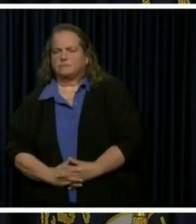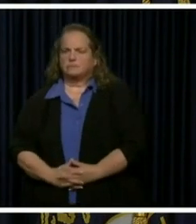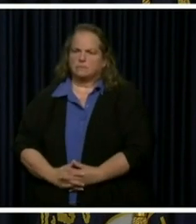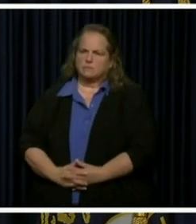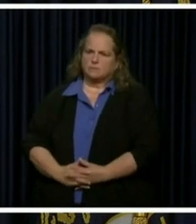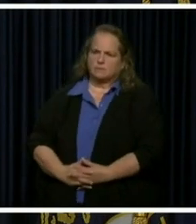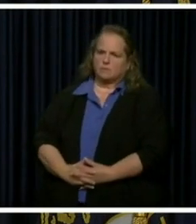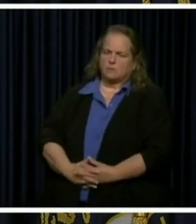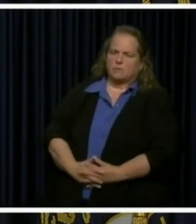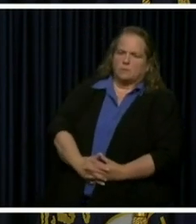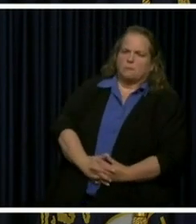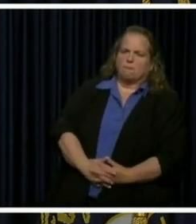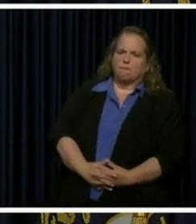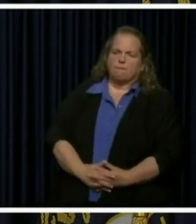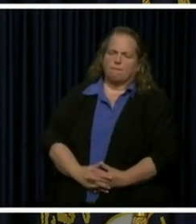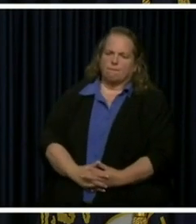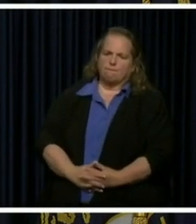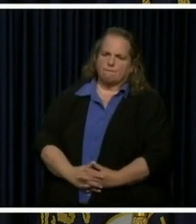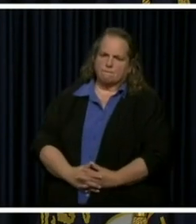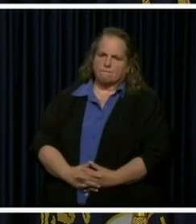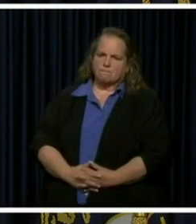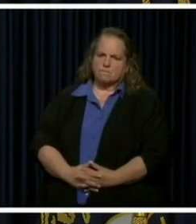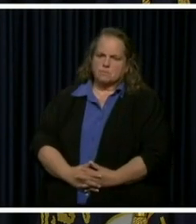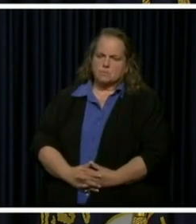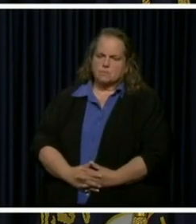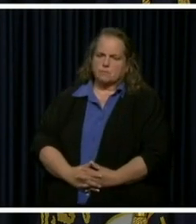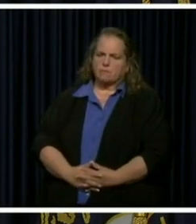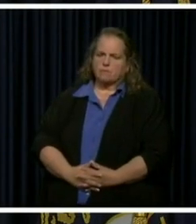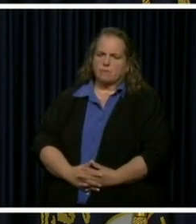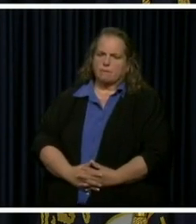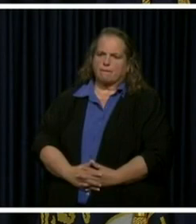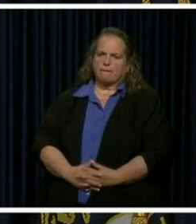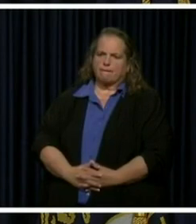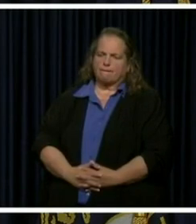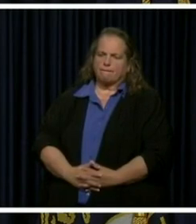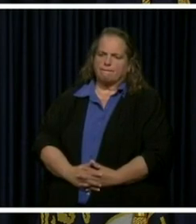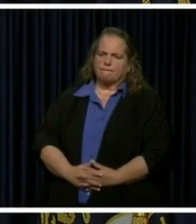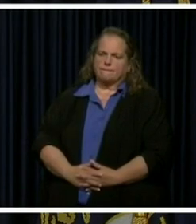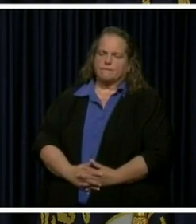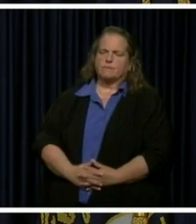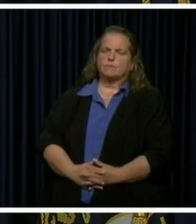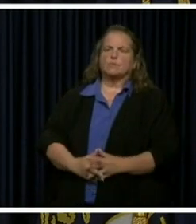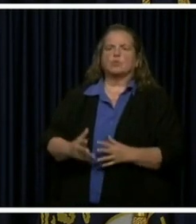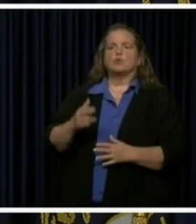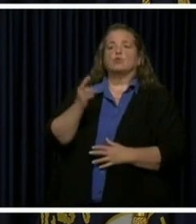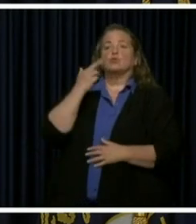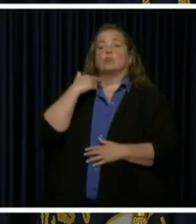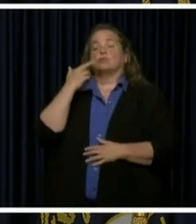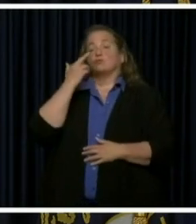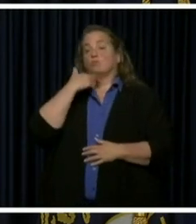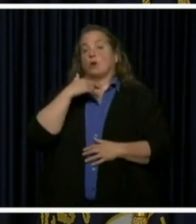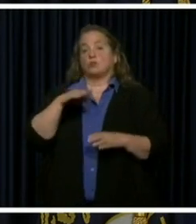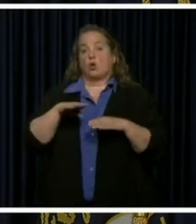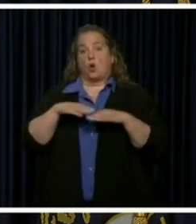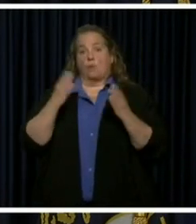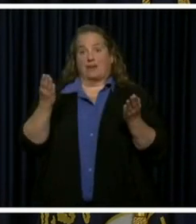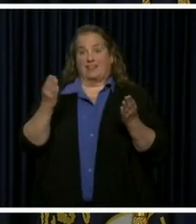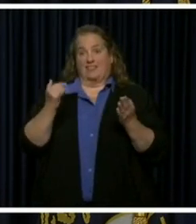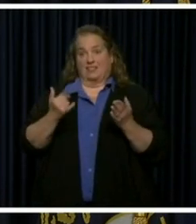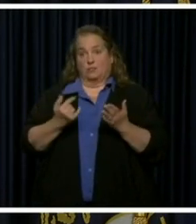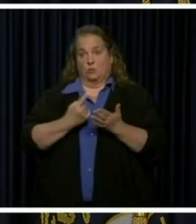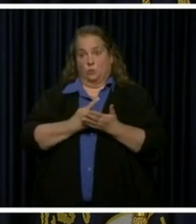With restaurants reopening this week, the capacity was 33%. What data did you all get that